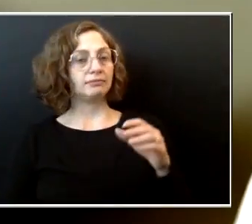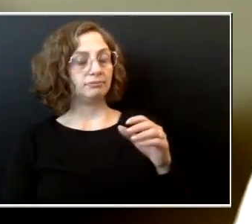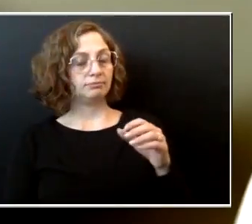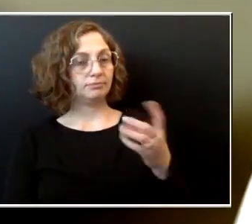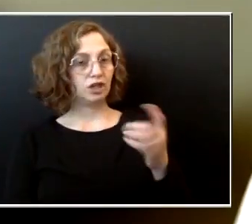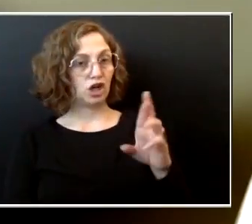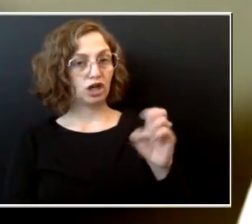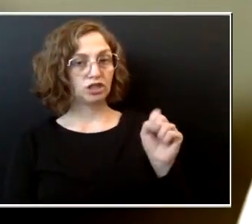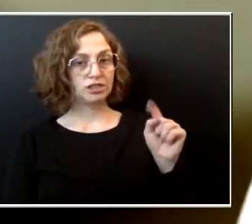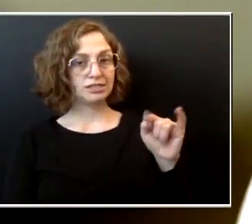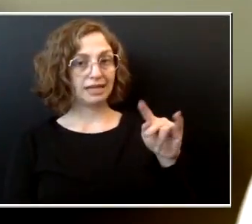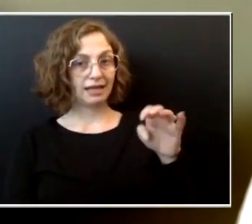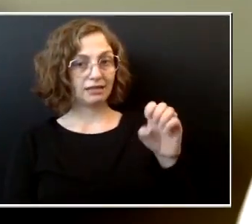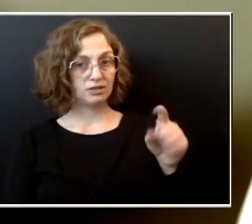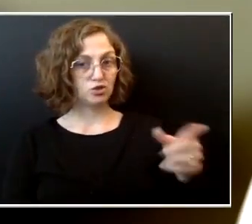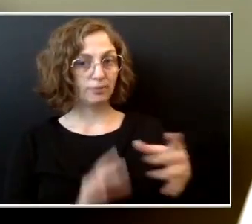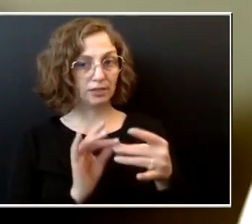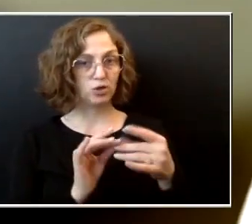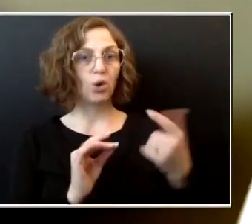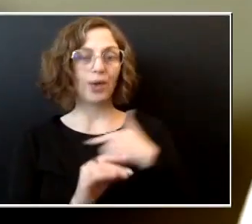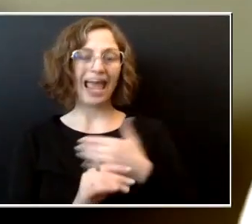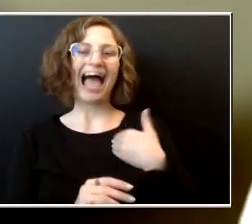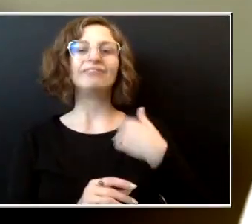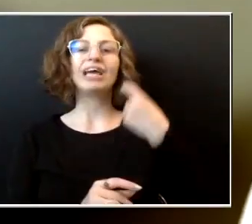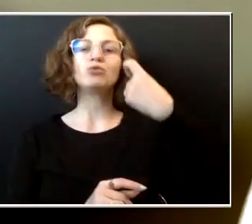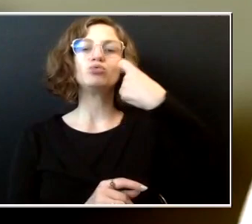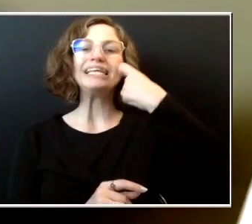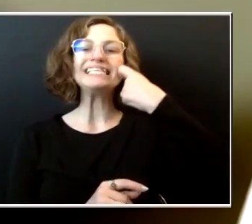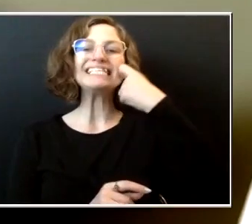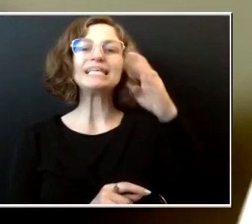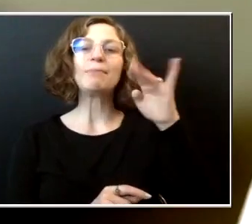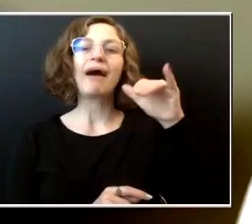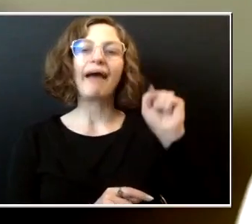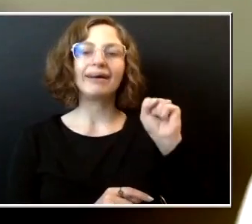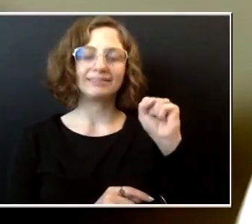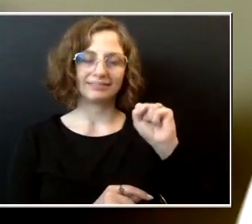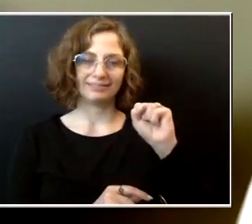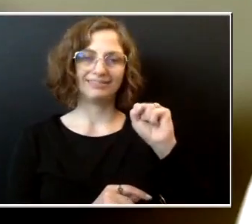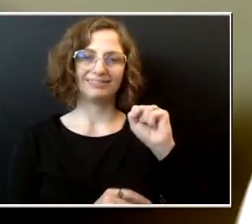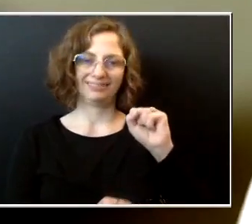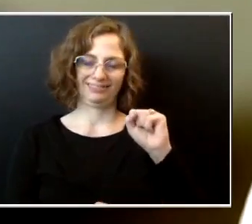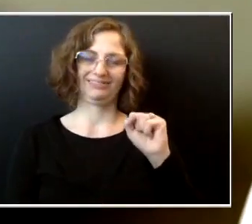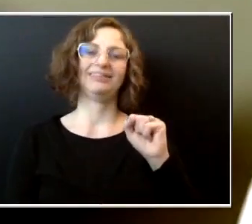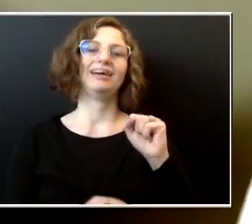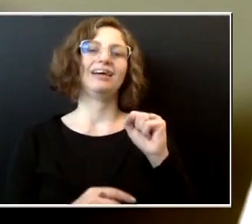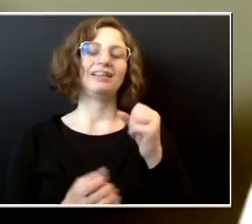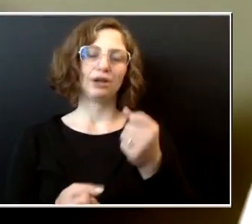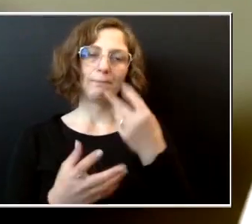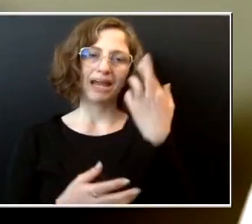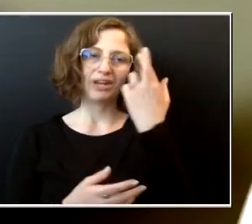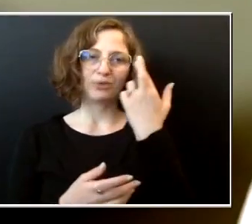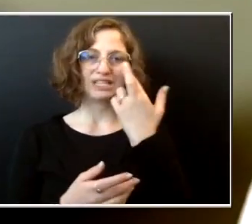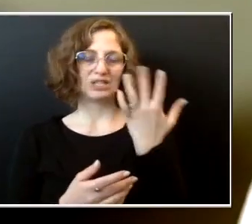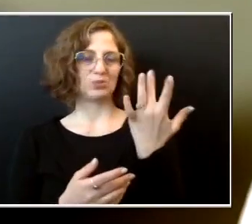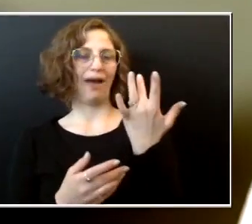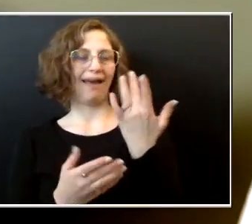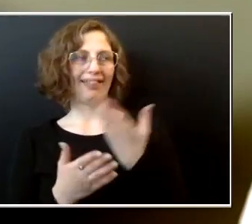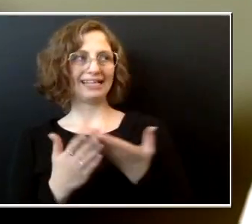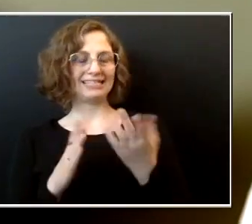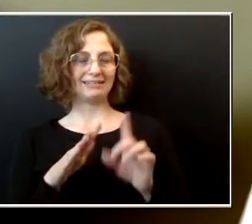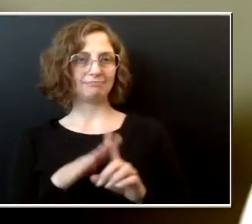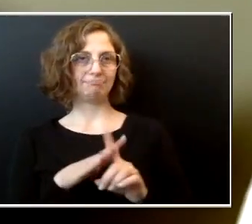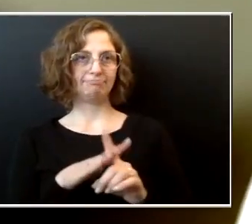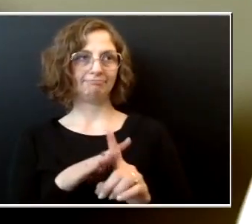have recency bias. I mean, it is multifactorial why these things continue to happen with a little bit different details, but it's a